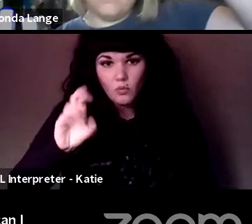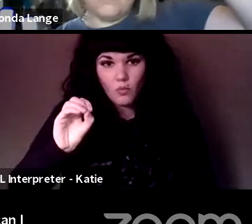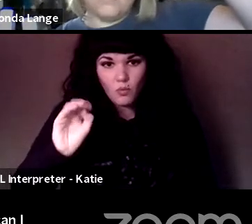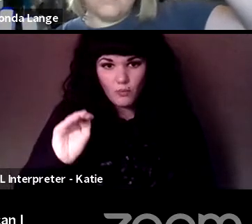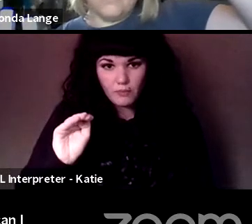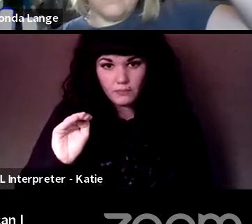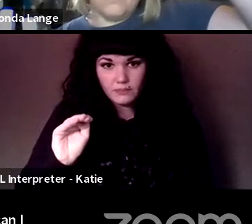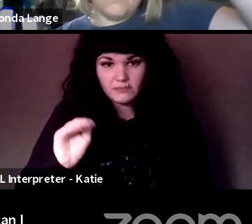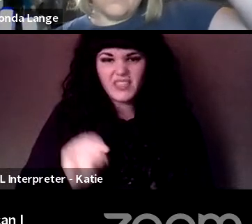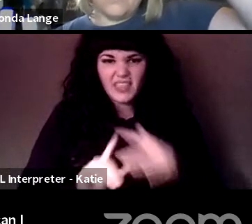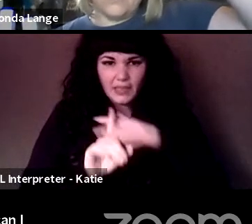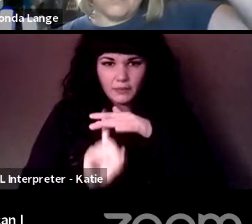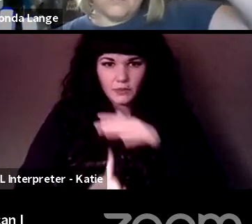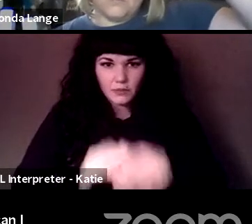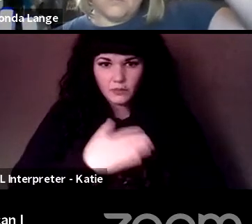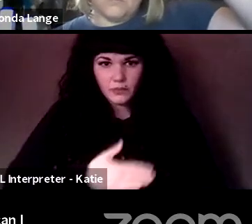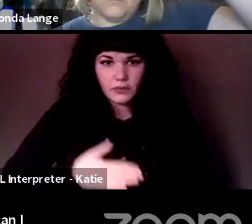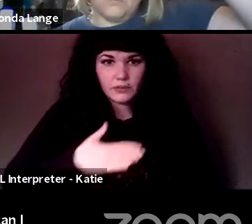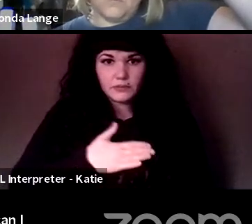And General Counsel.